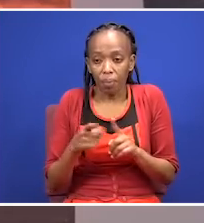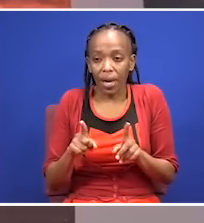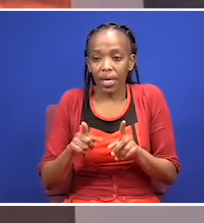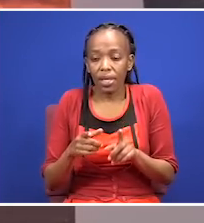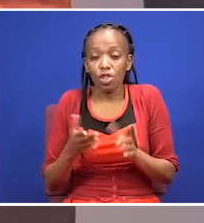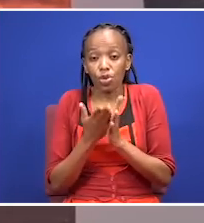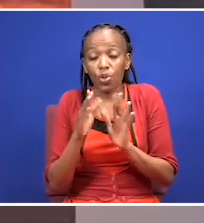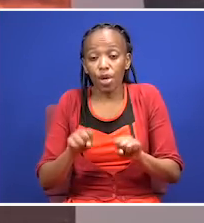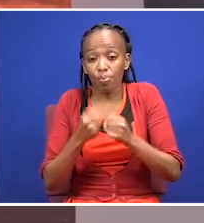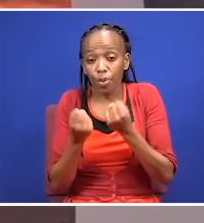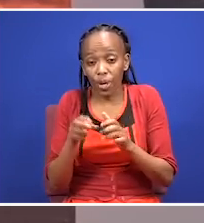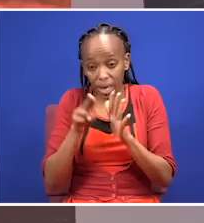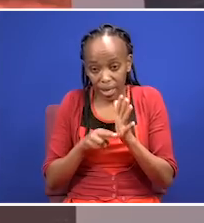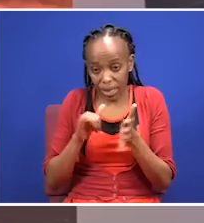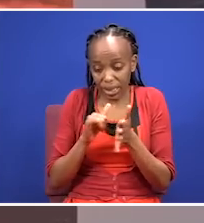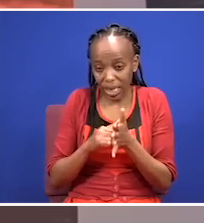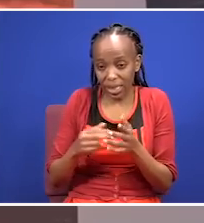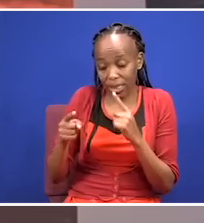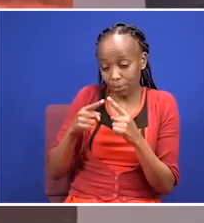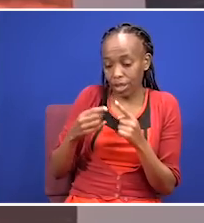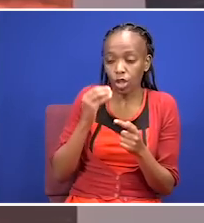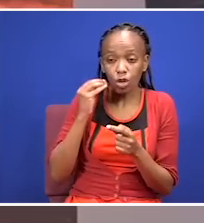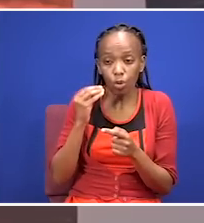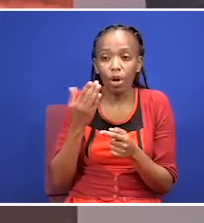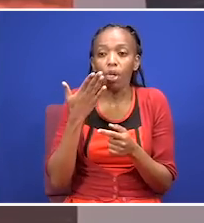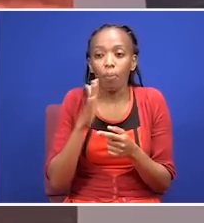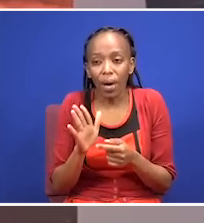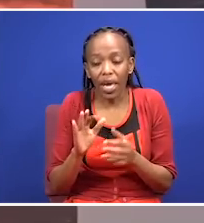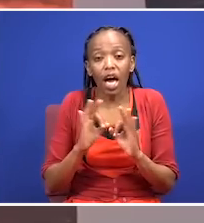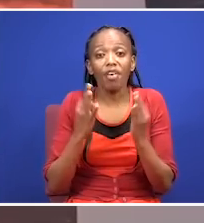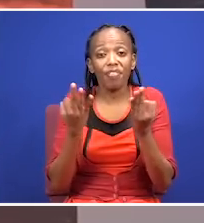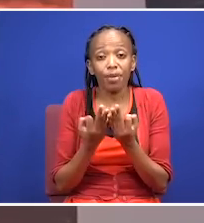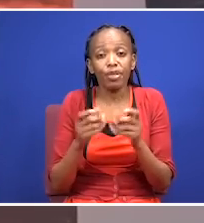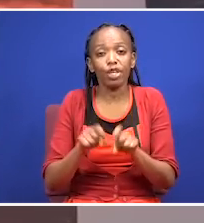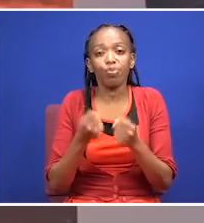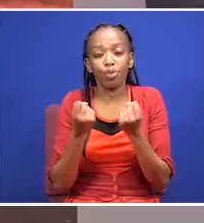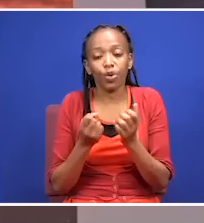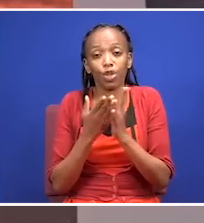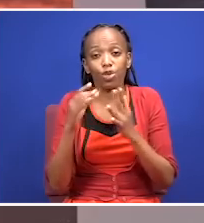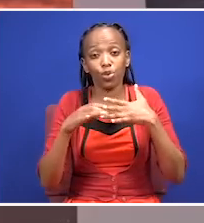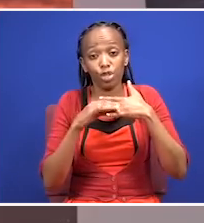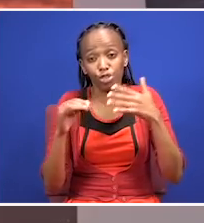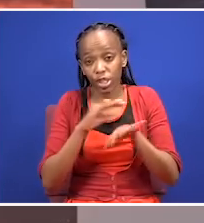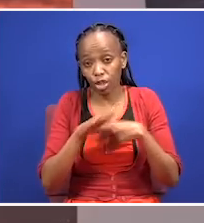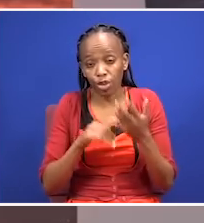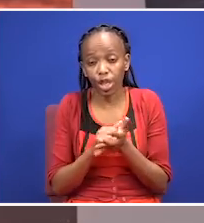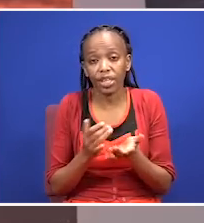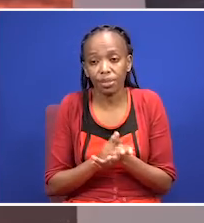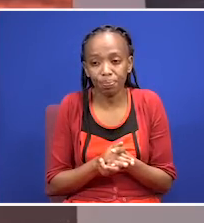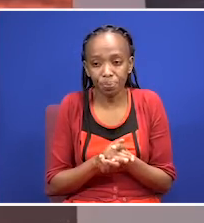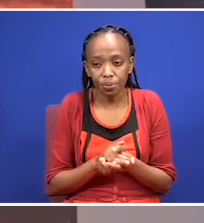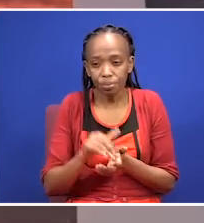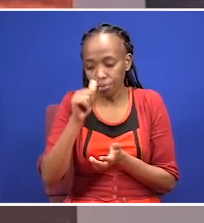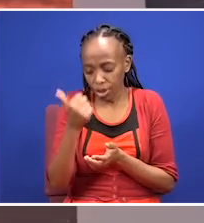brokenness from which they have come from by a family broken through divorce and all that